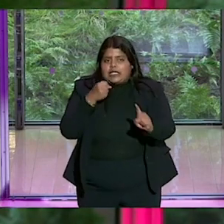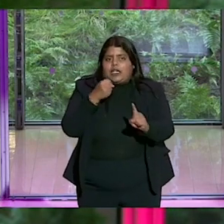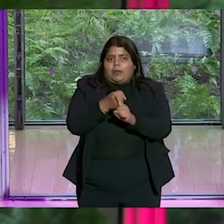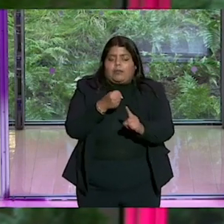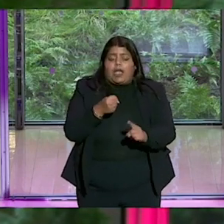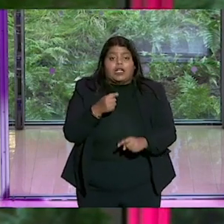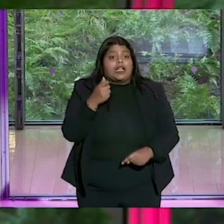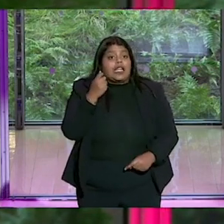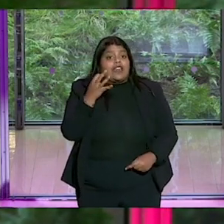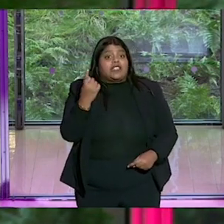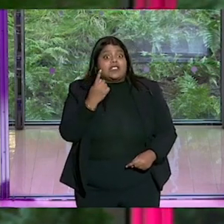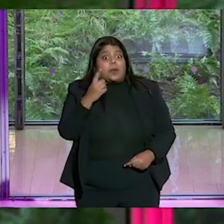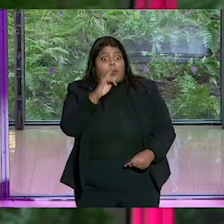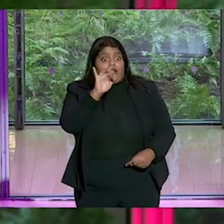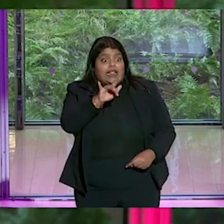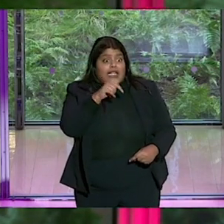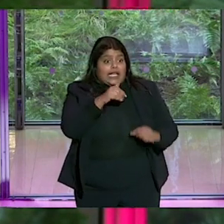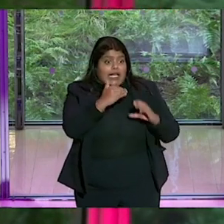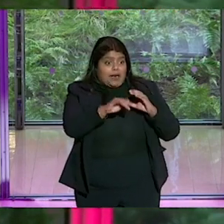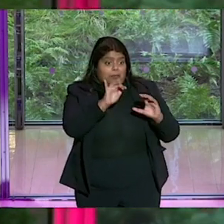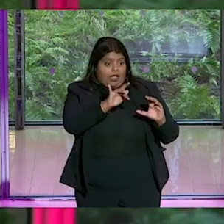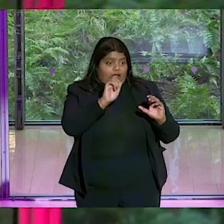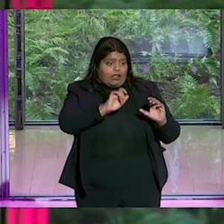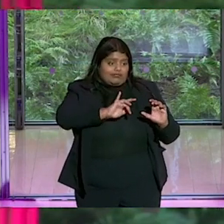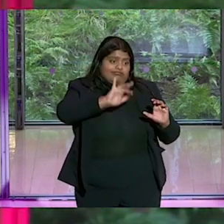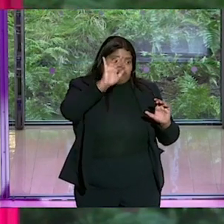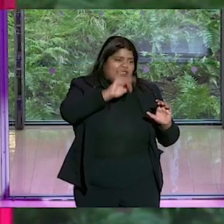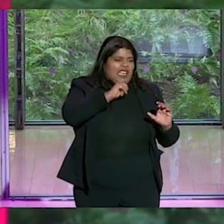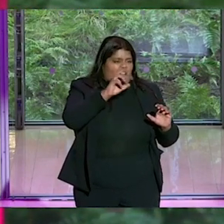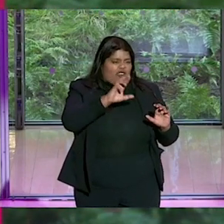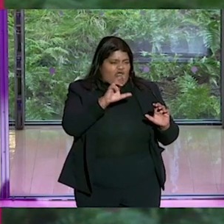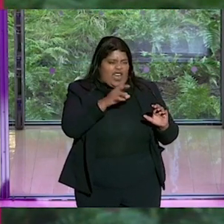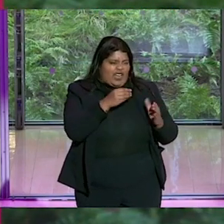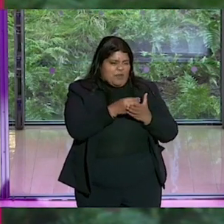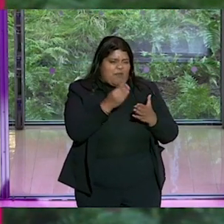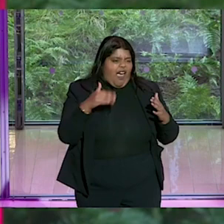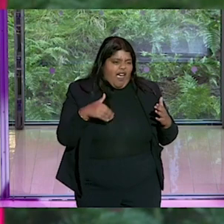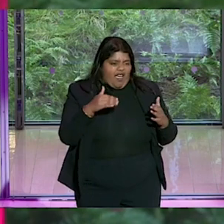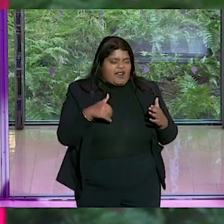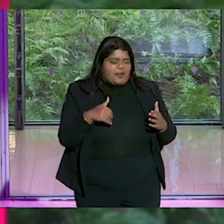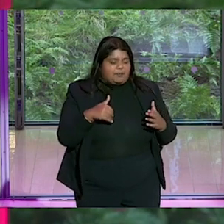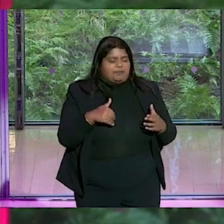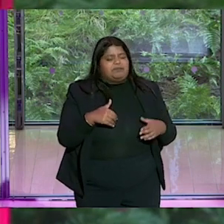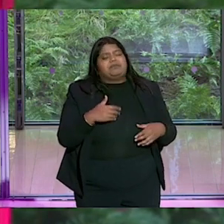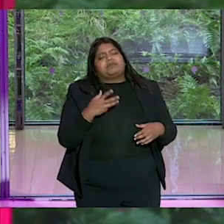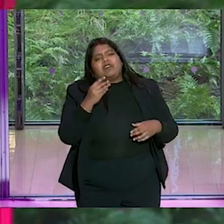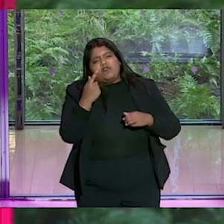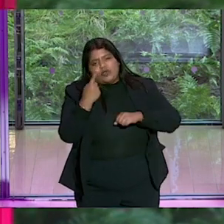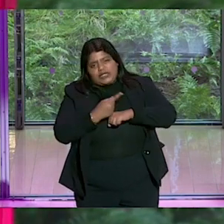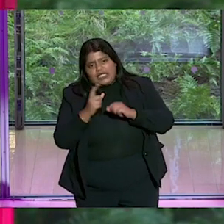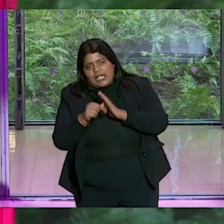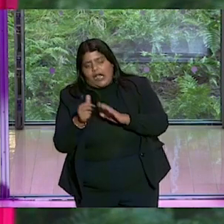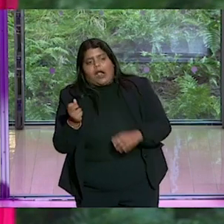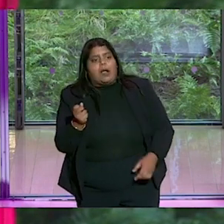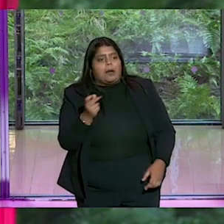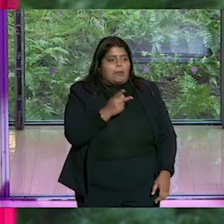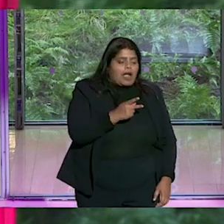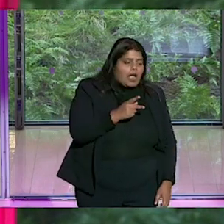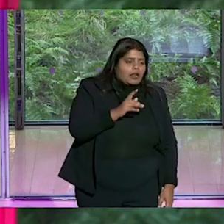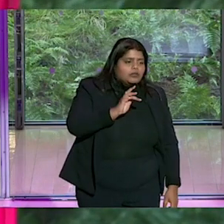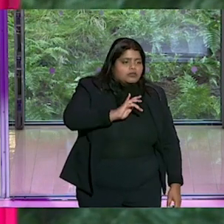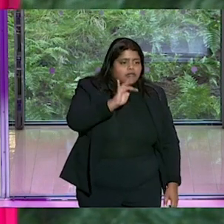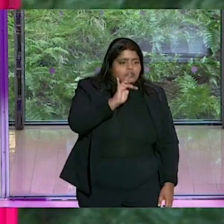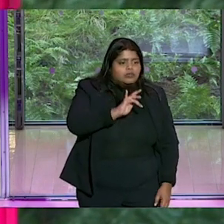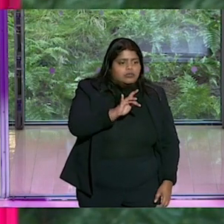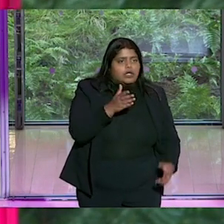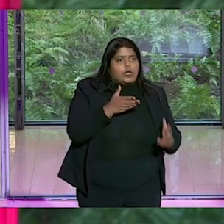if somebody clicks through that email, they browse, they're not ready to buy, they come back a couple of days later through